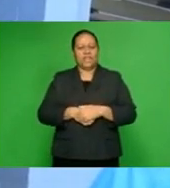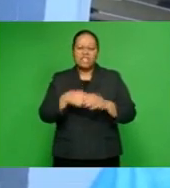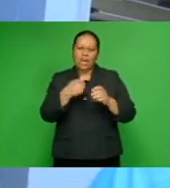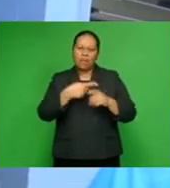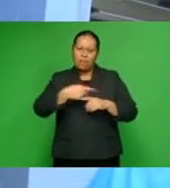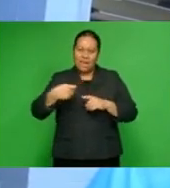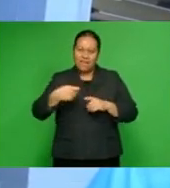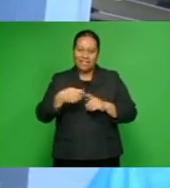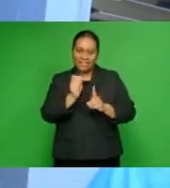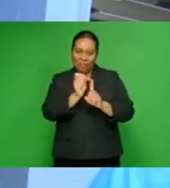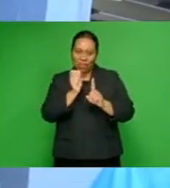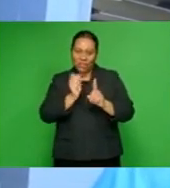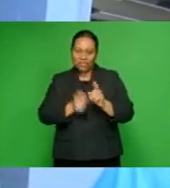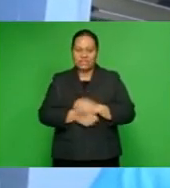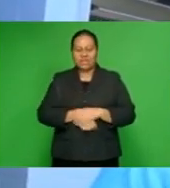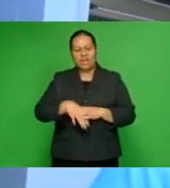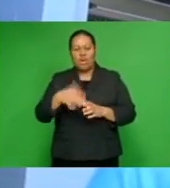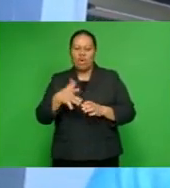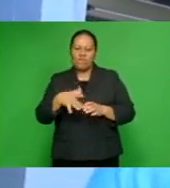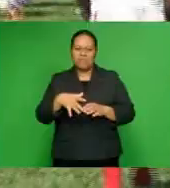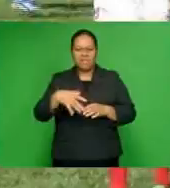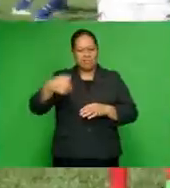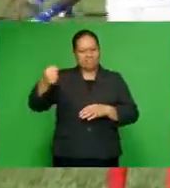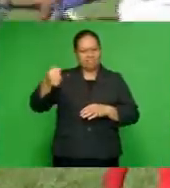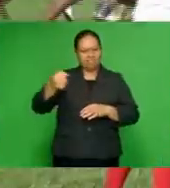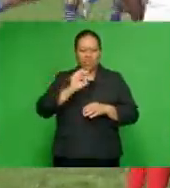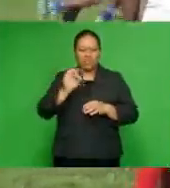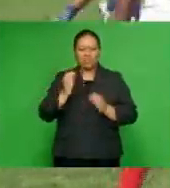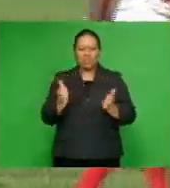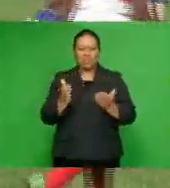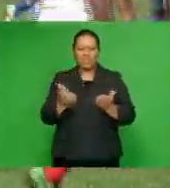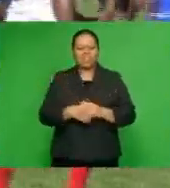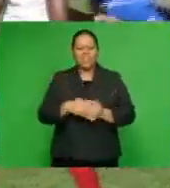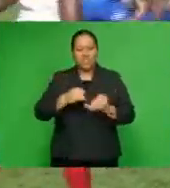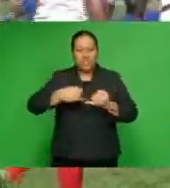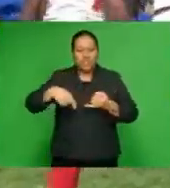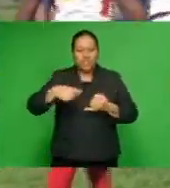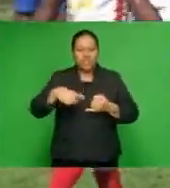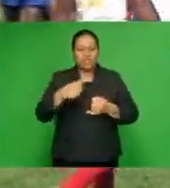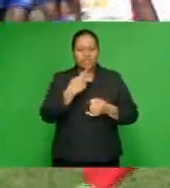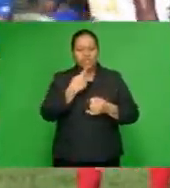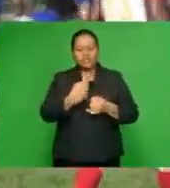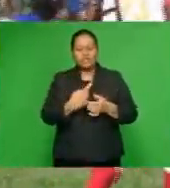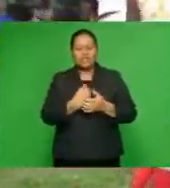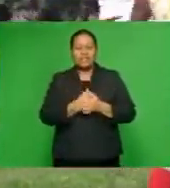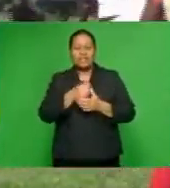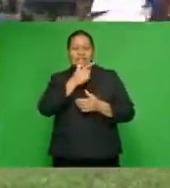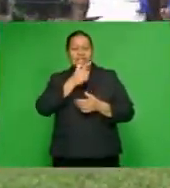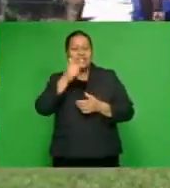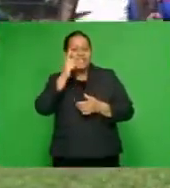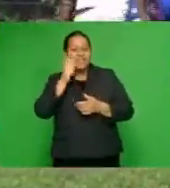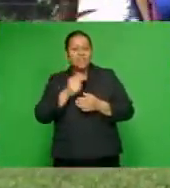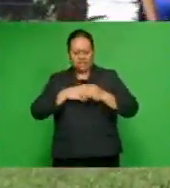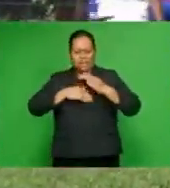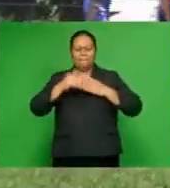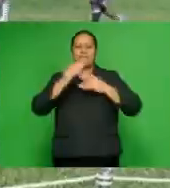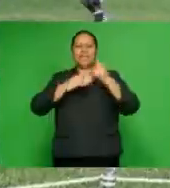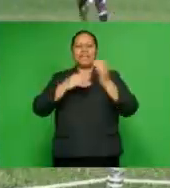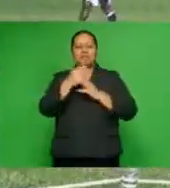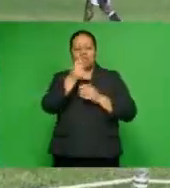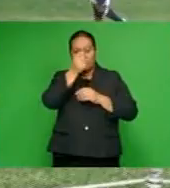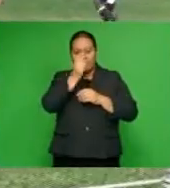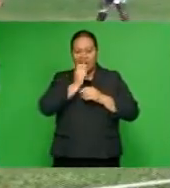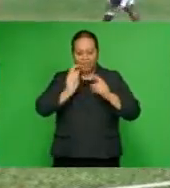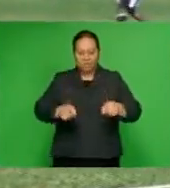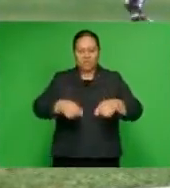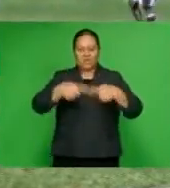or they can be banned from one of the rounds. The Suva Rugby Union pre-season match yesterday is a build-up to the club competition